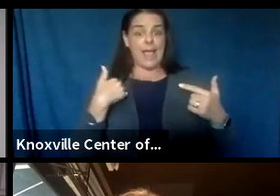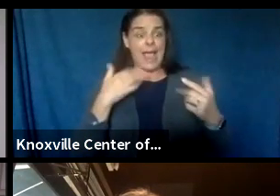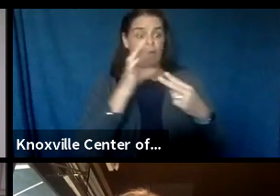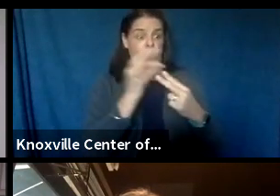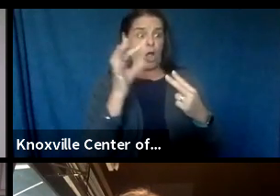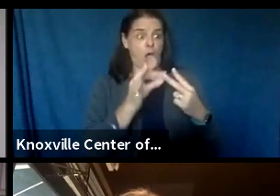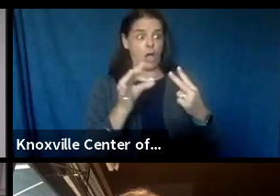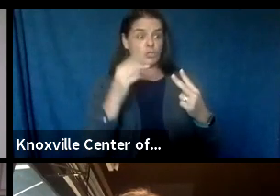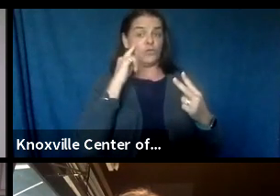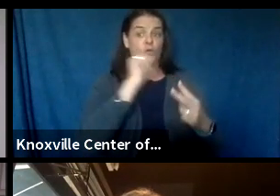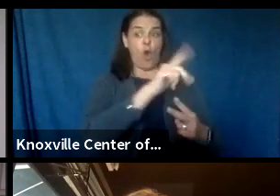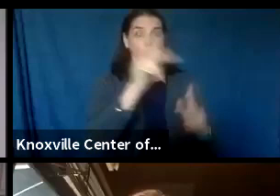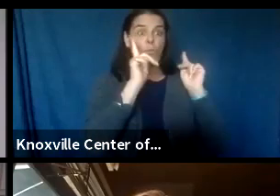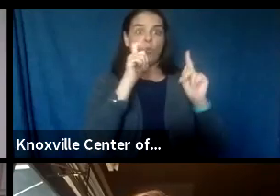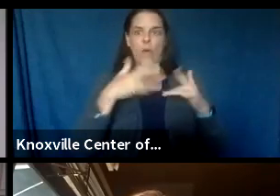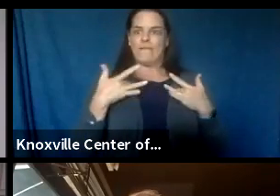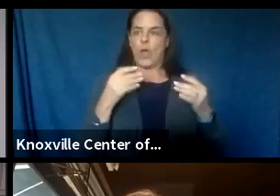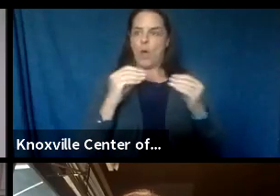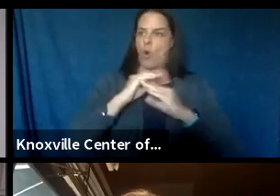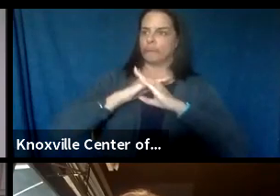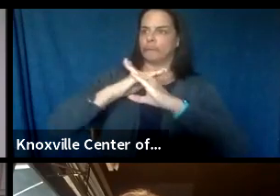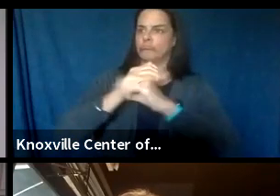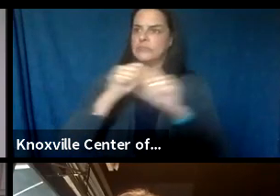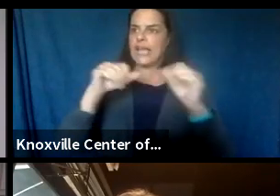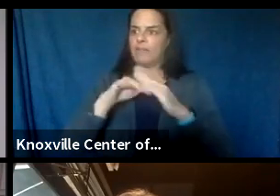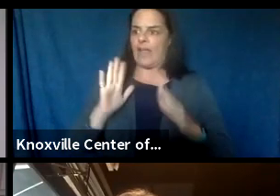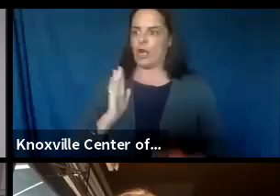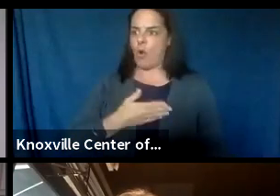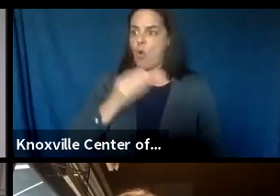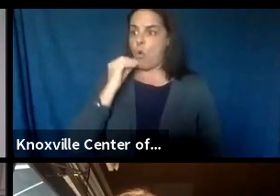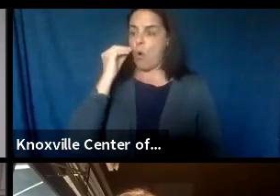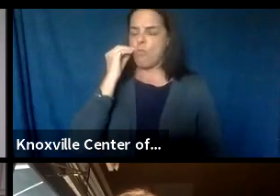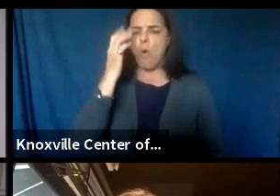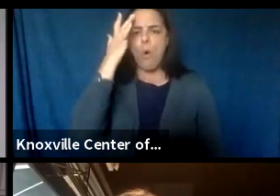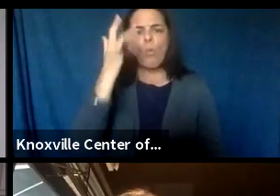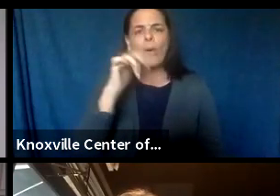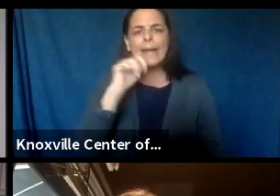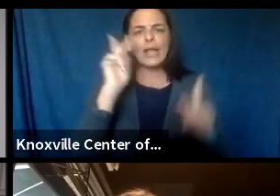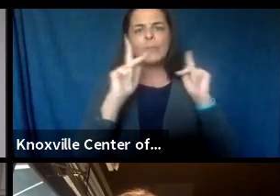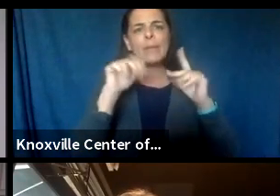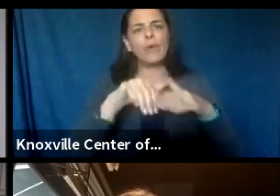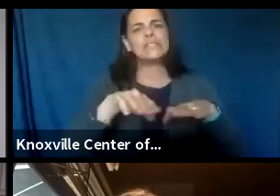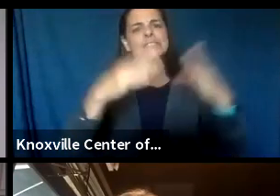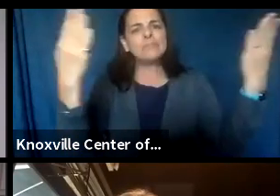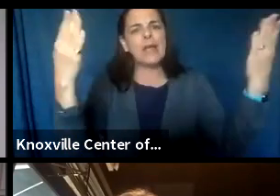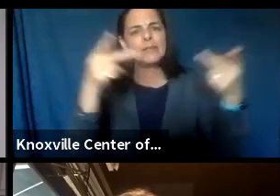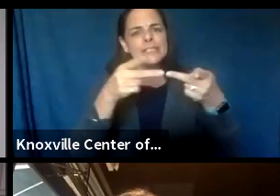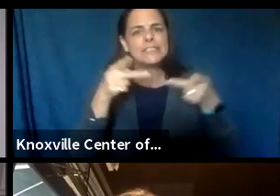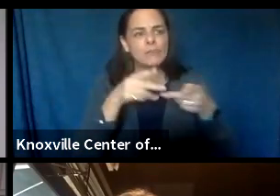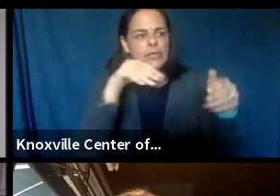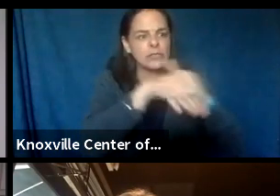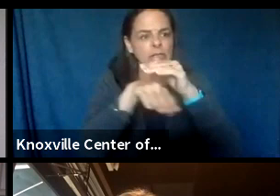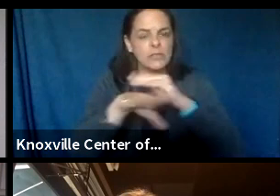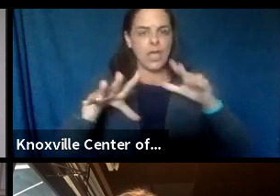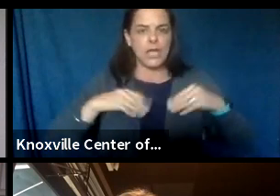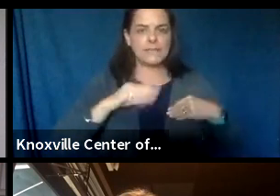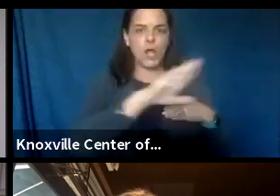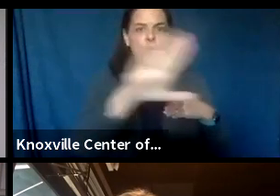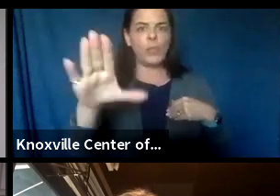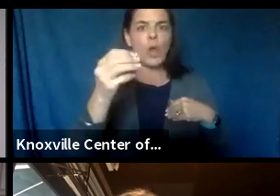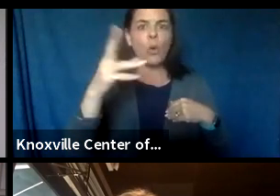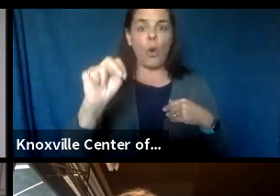more protected in their homes, why can we not allow the people in the public spaces to take the individual